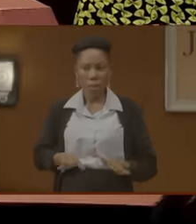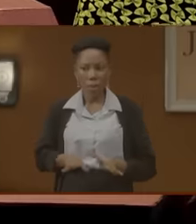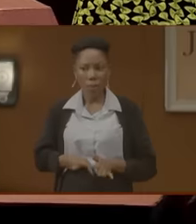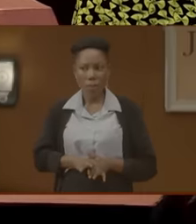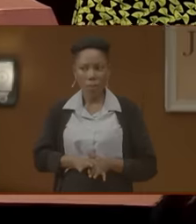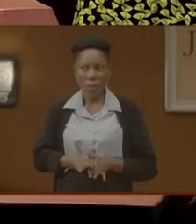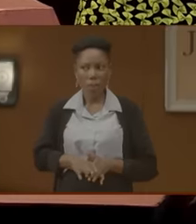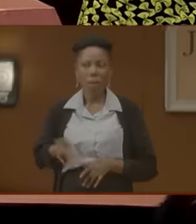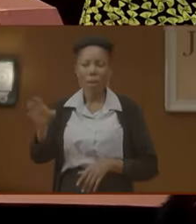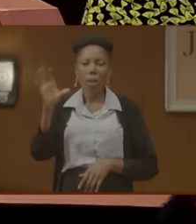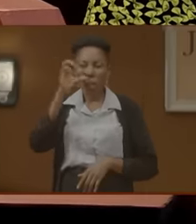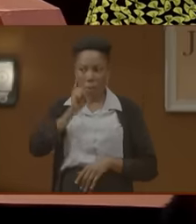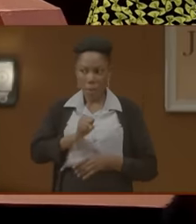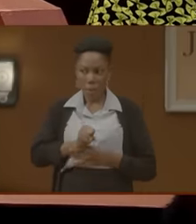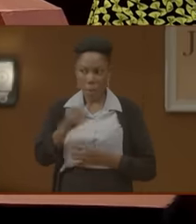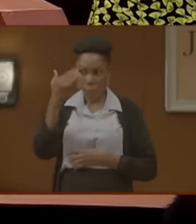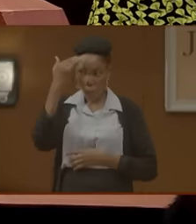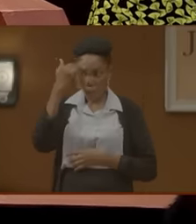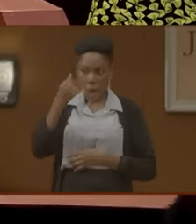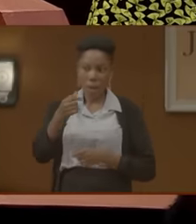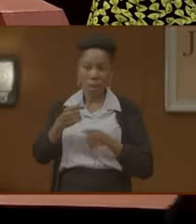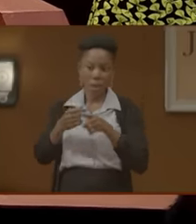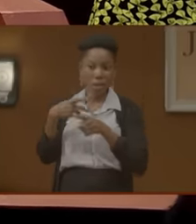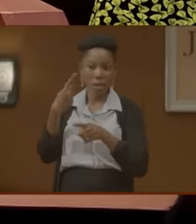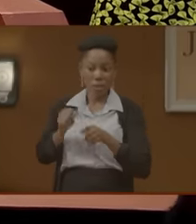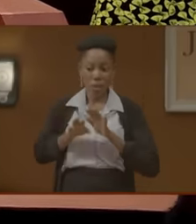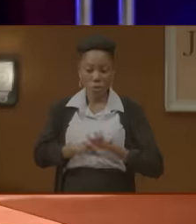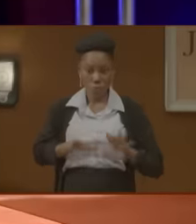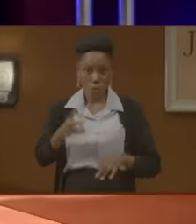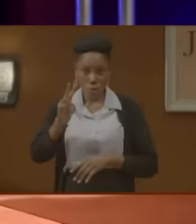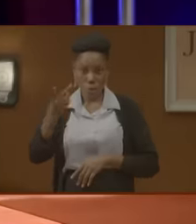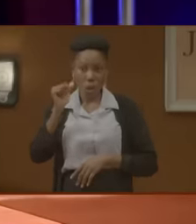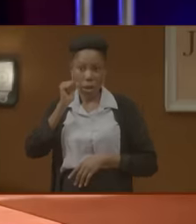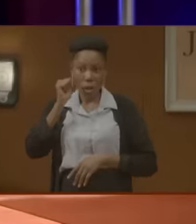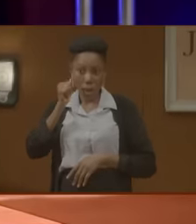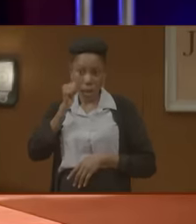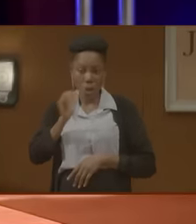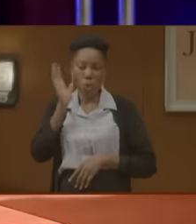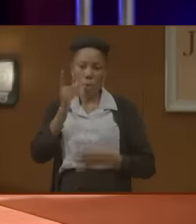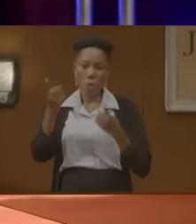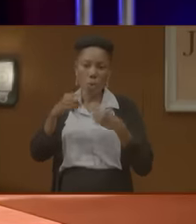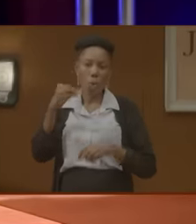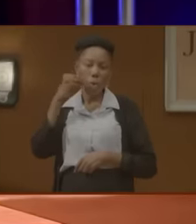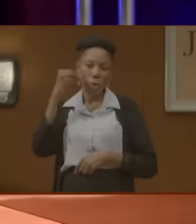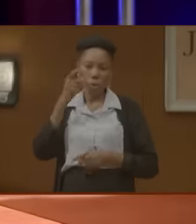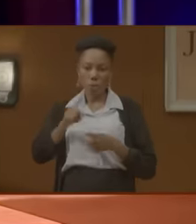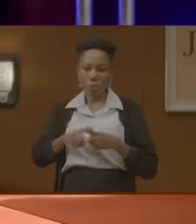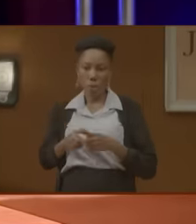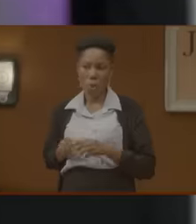house, but one thing that happens is that she brought them to, I think the other two girls, they come to the house when I'm not around to pack their